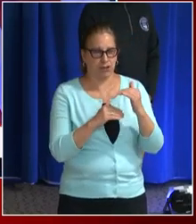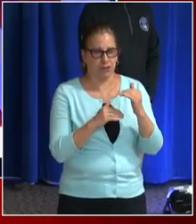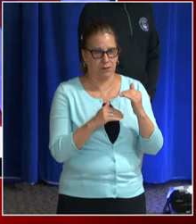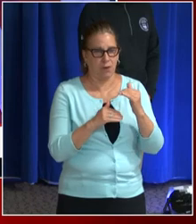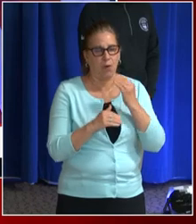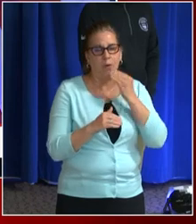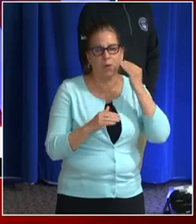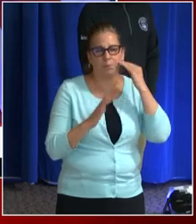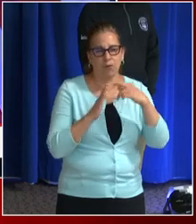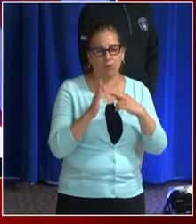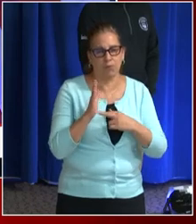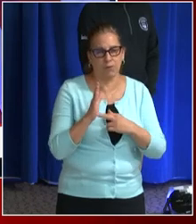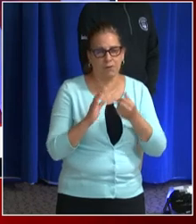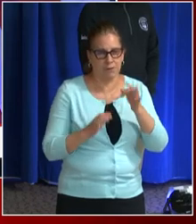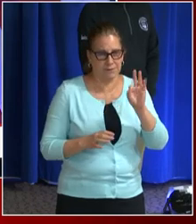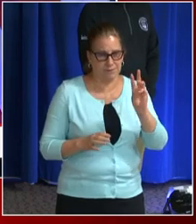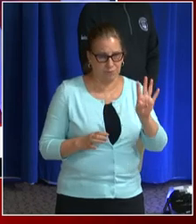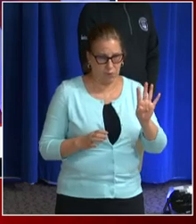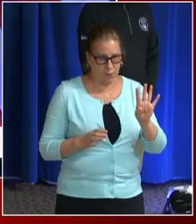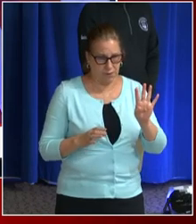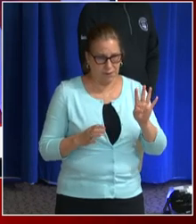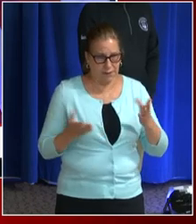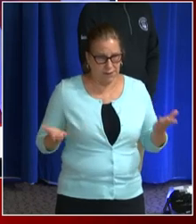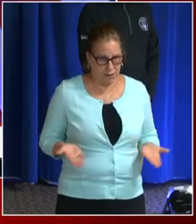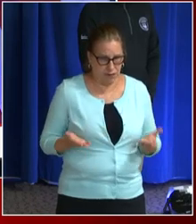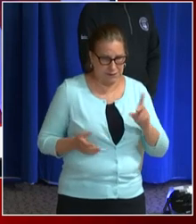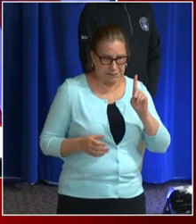District of Columbia. Absolutely.